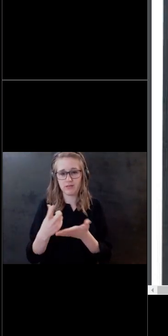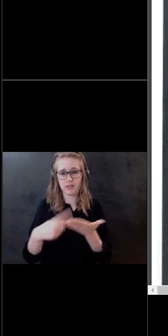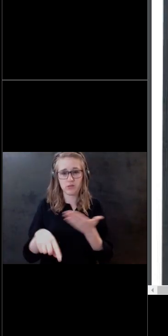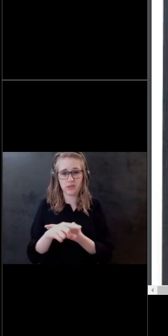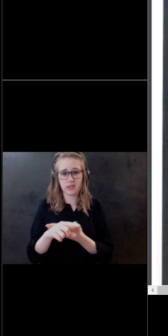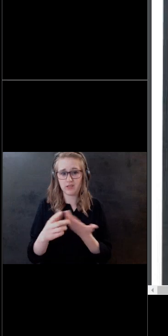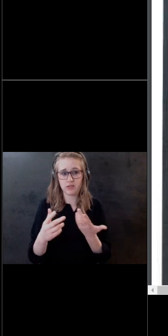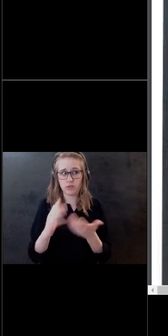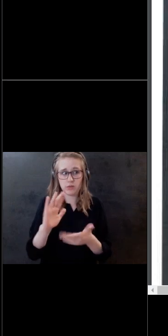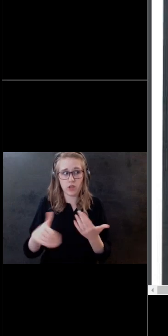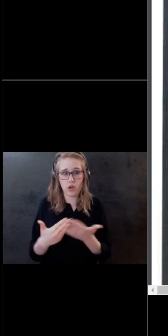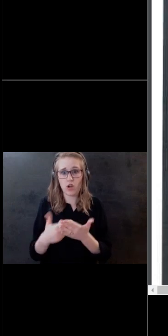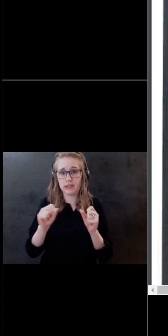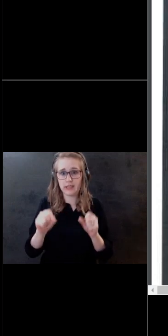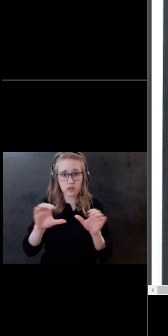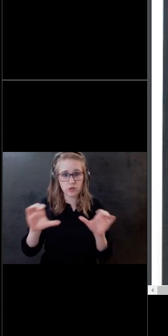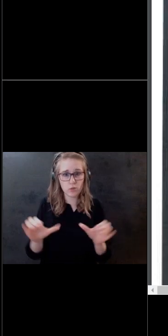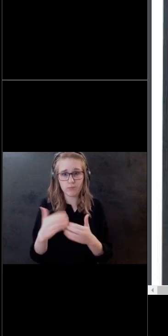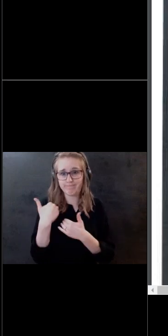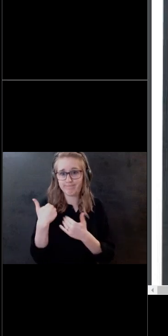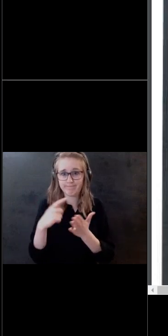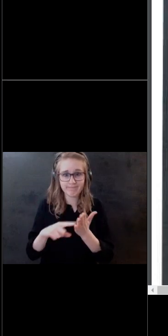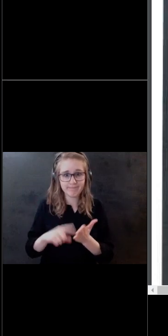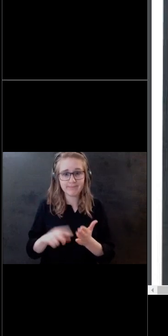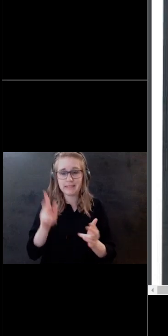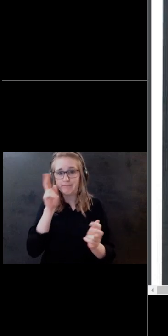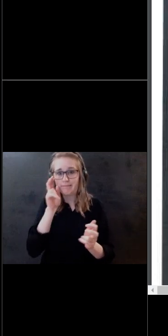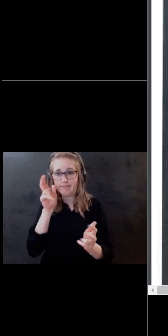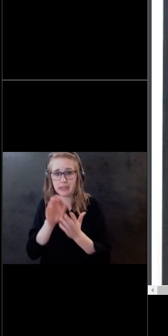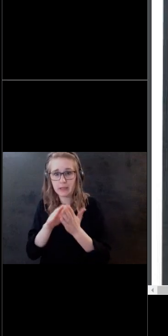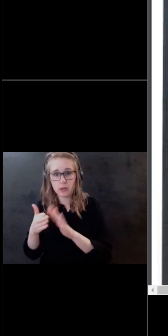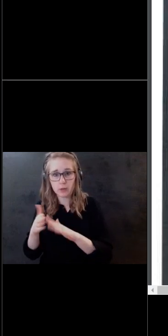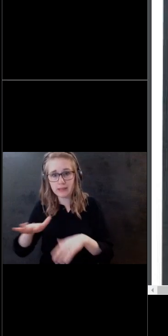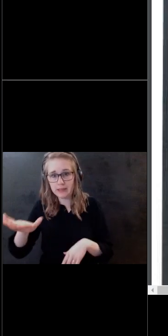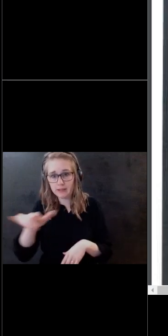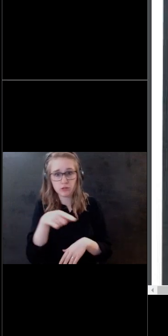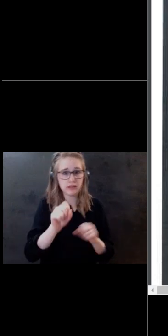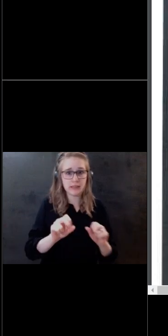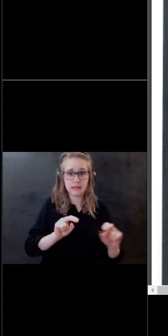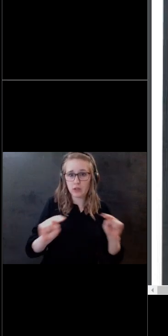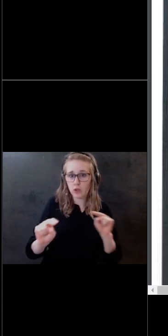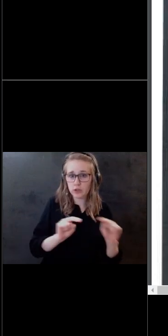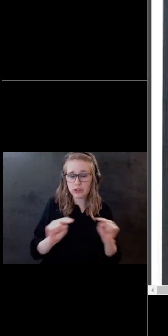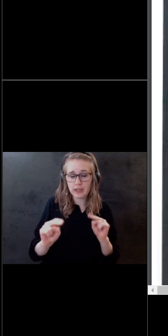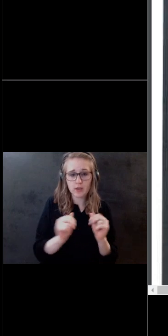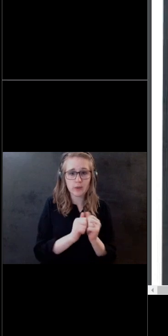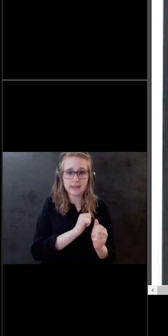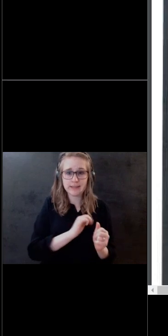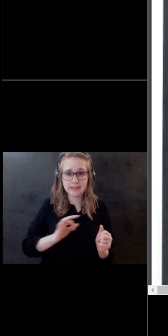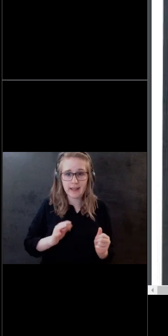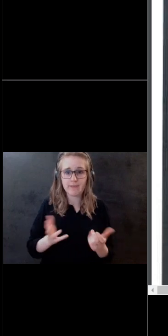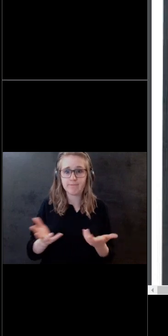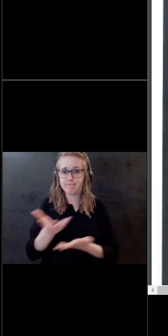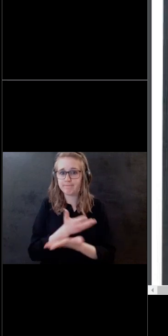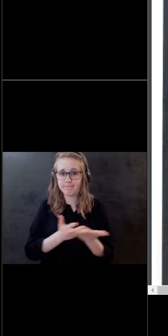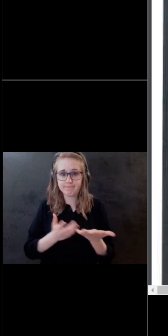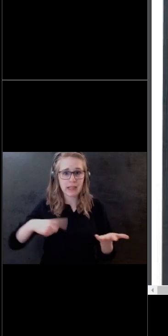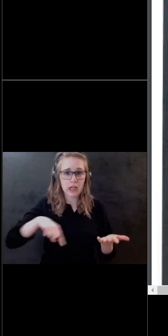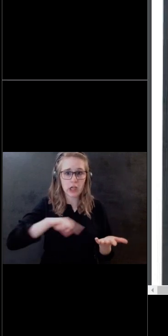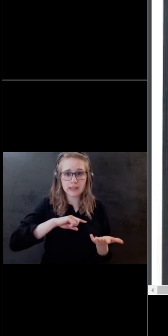all of us can do our due diligence. We can hear from the community. You can negotiate with staff and us and